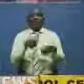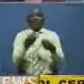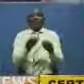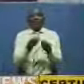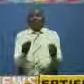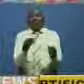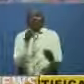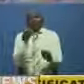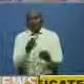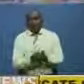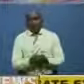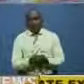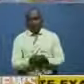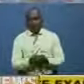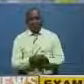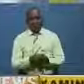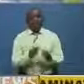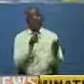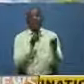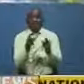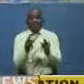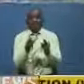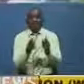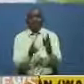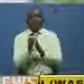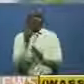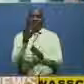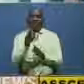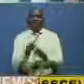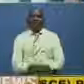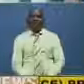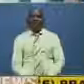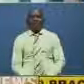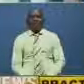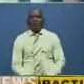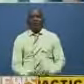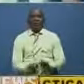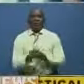traders, says there are plans of redevelopments for the market.